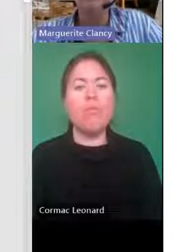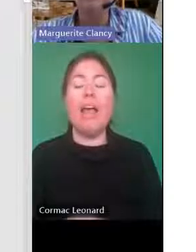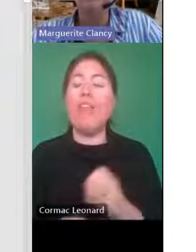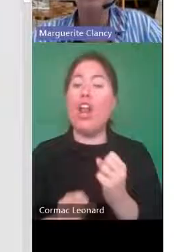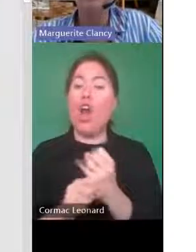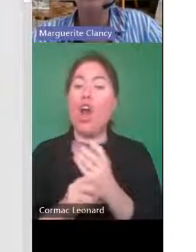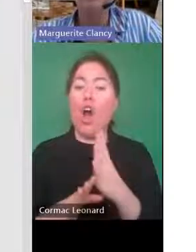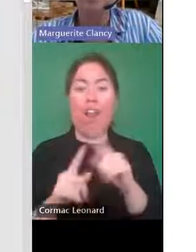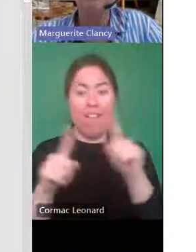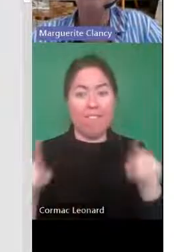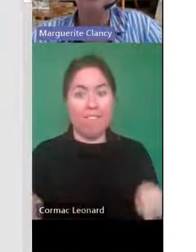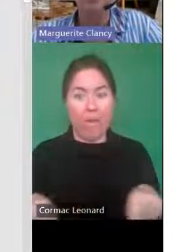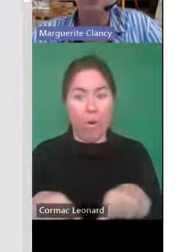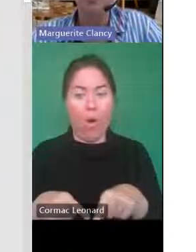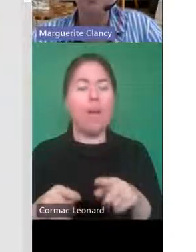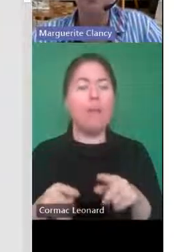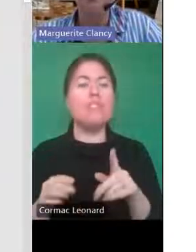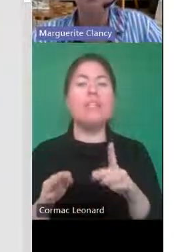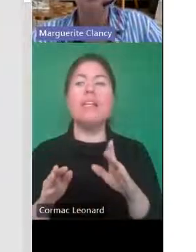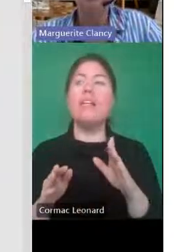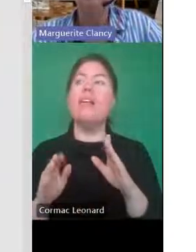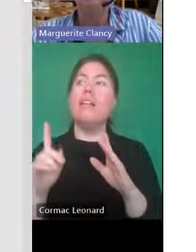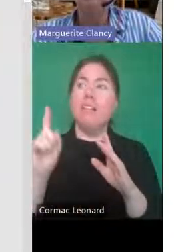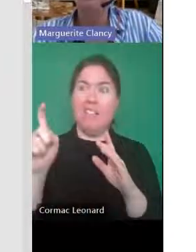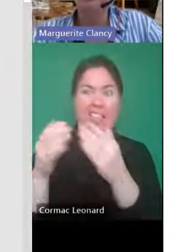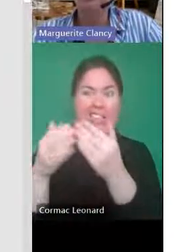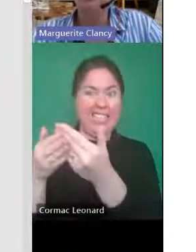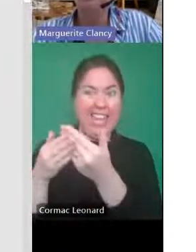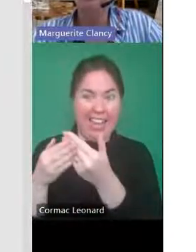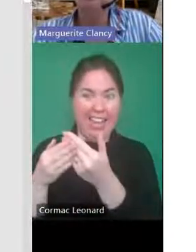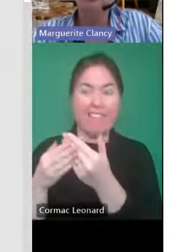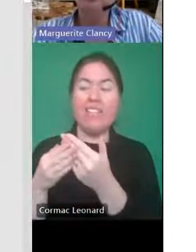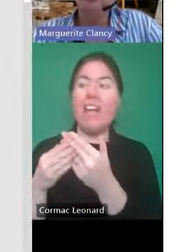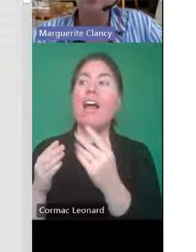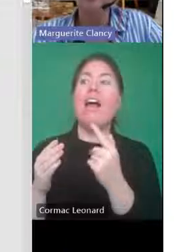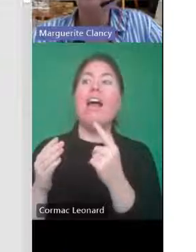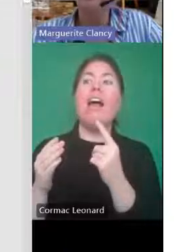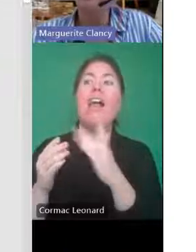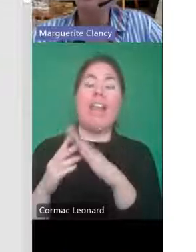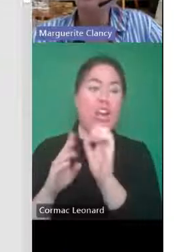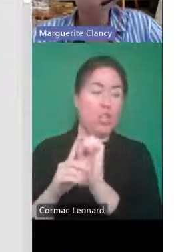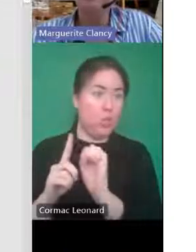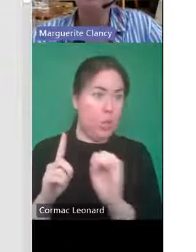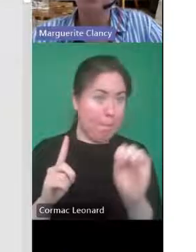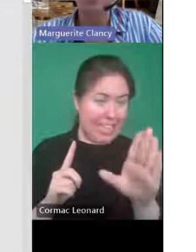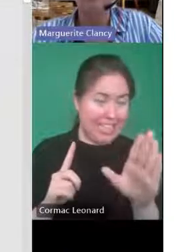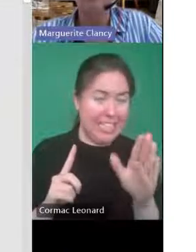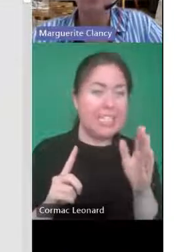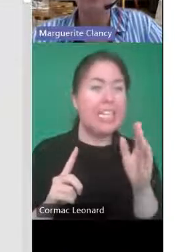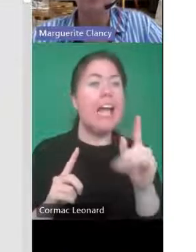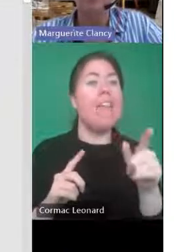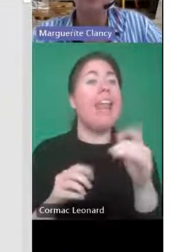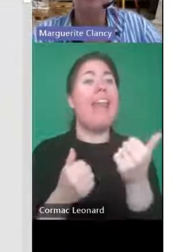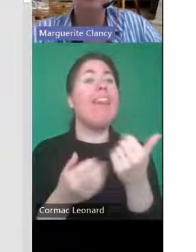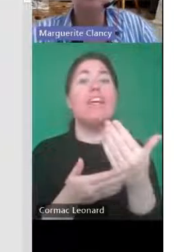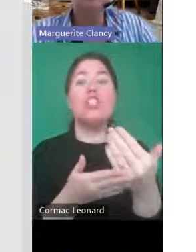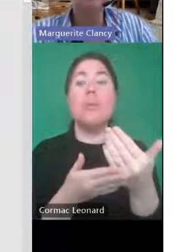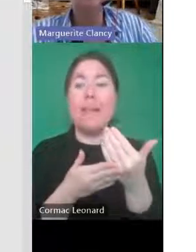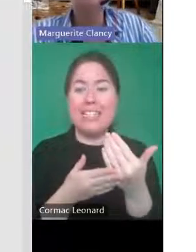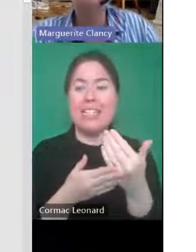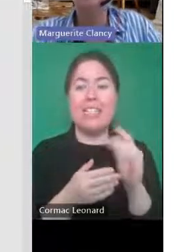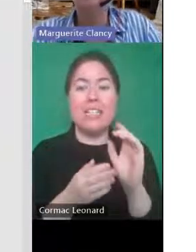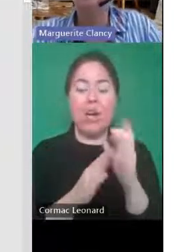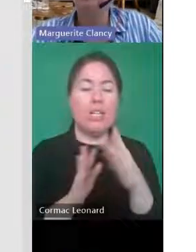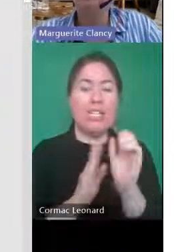they're saved and they're available for 90 days, but we would encourage you to save a copy of what you submit locally, because